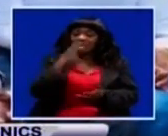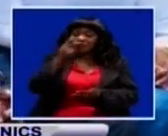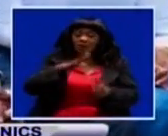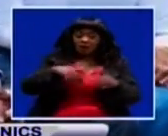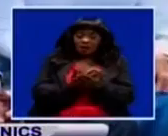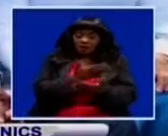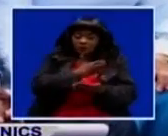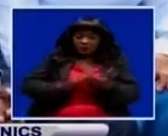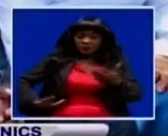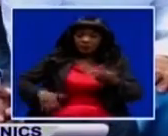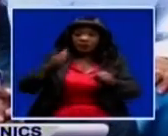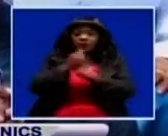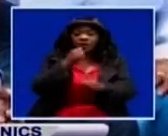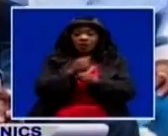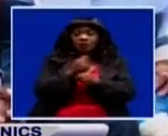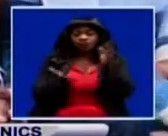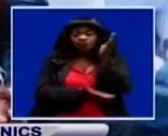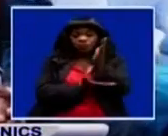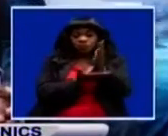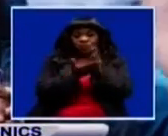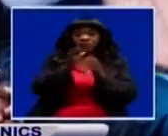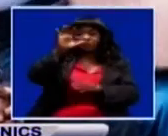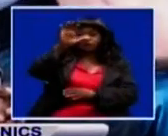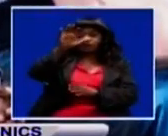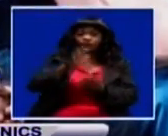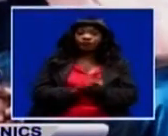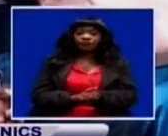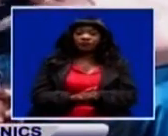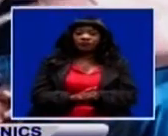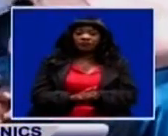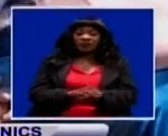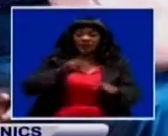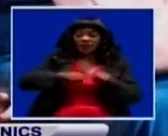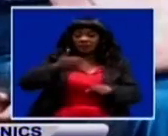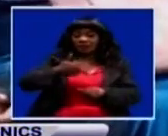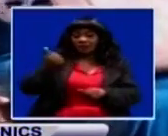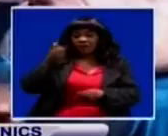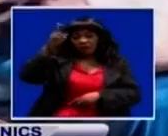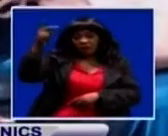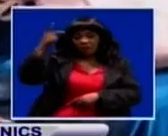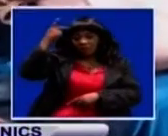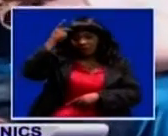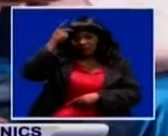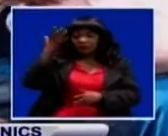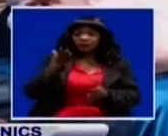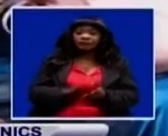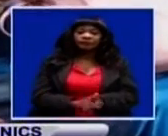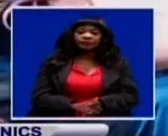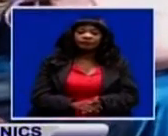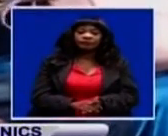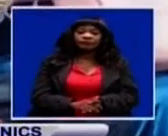to bring Western province on the level with other provinces. With these few words, I think I have to bow